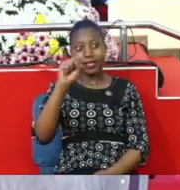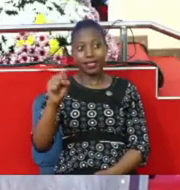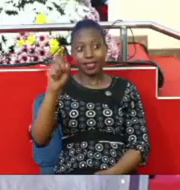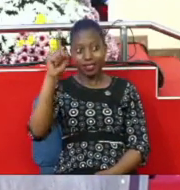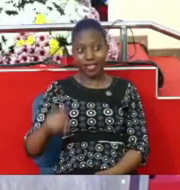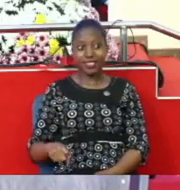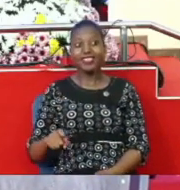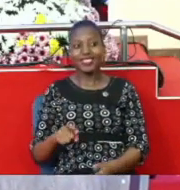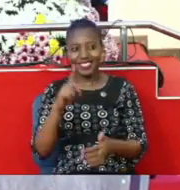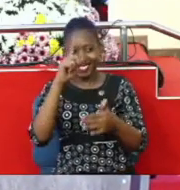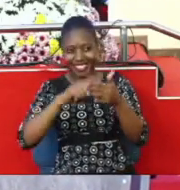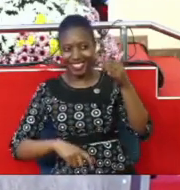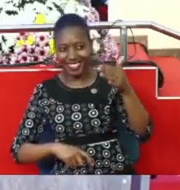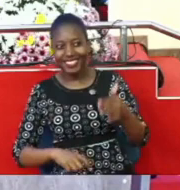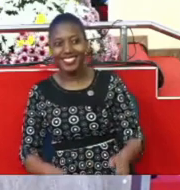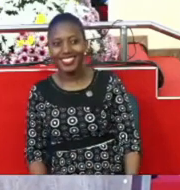utaona.